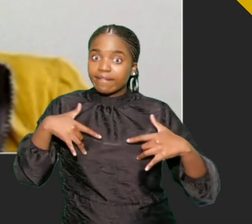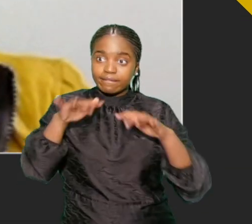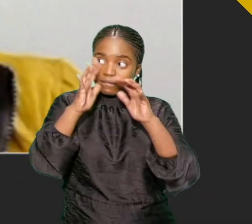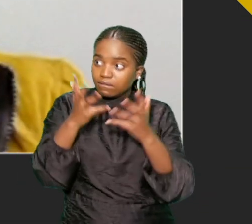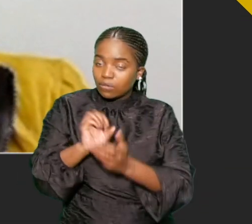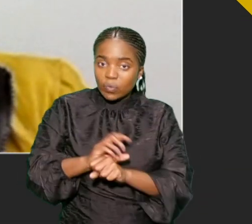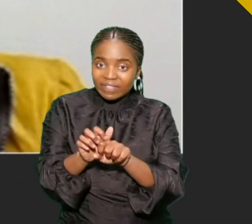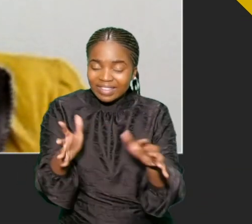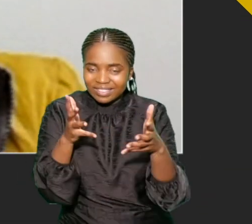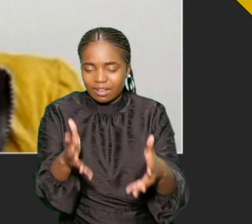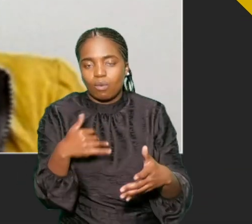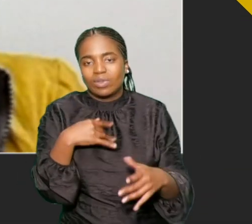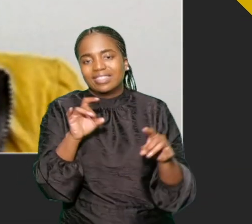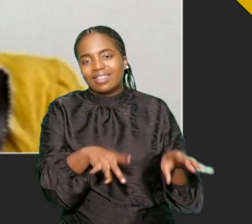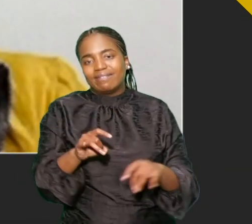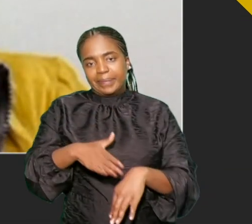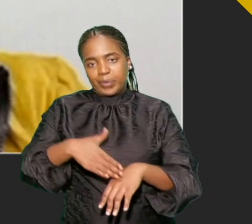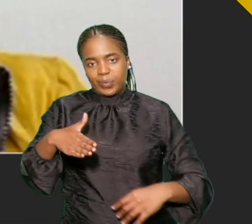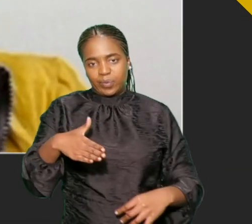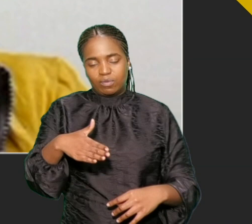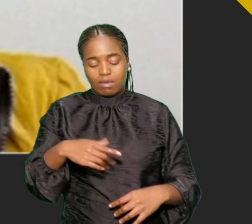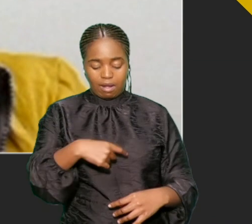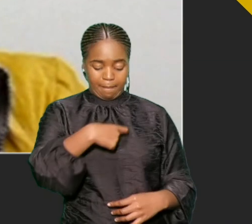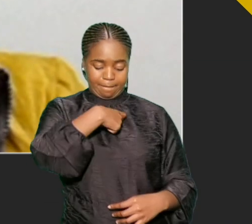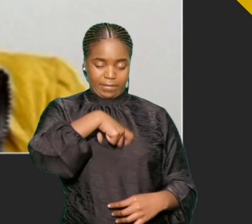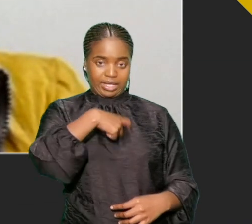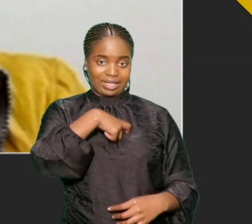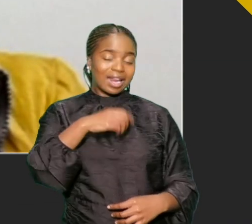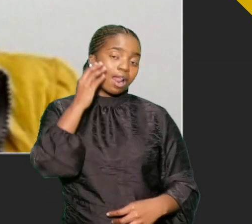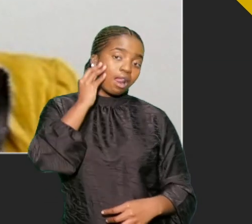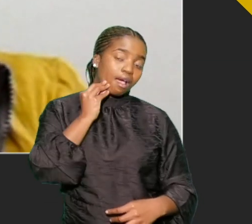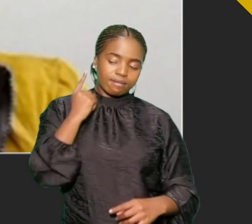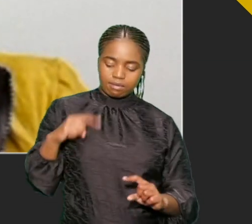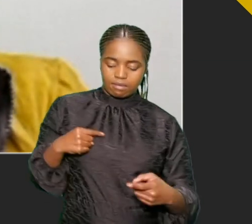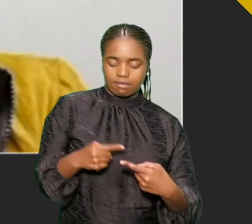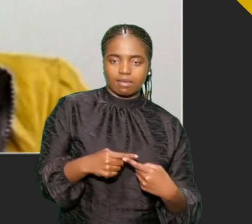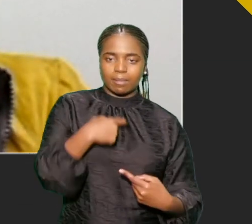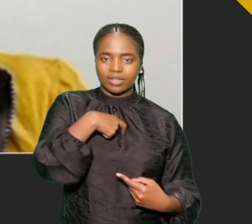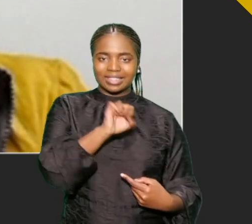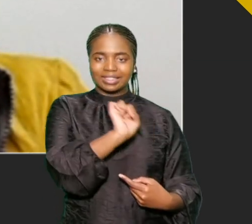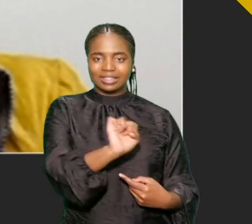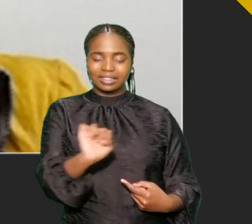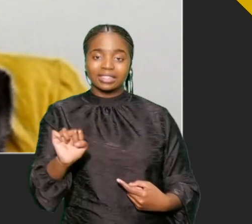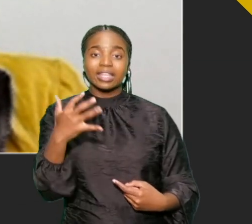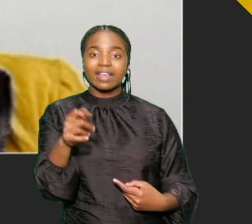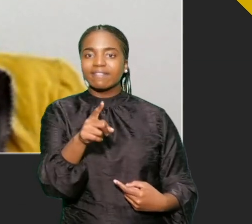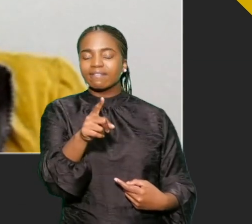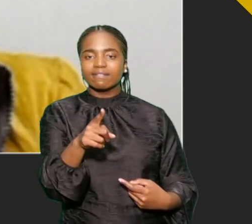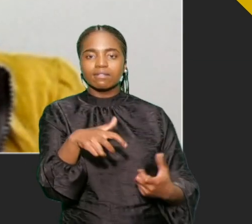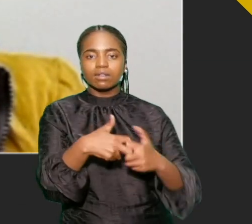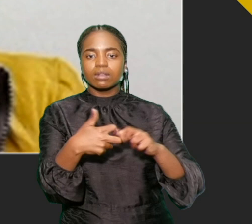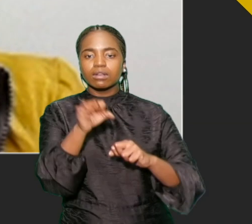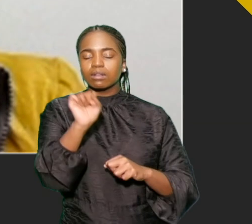crisis. So a person's personality, a person's experiences in the past, if you have entertained the